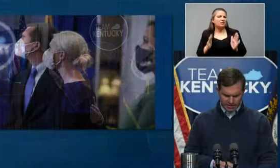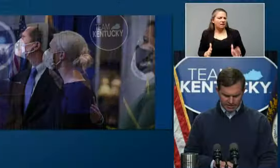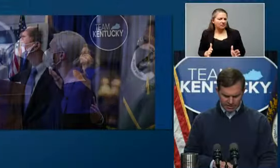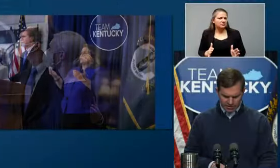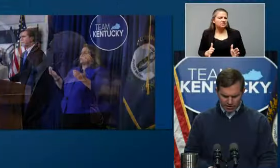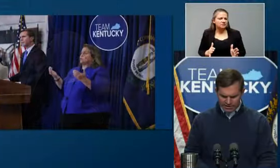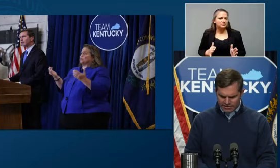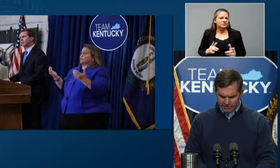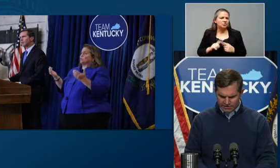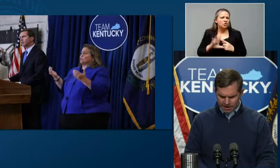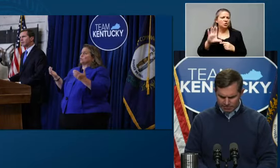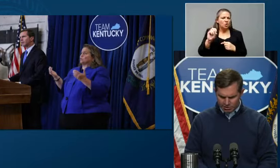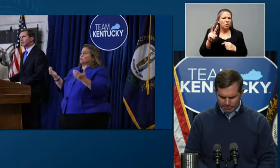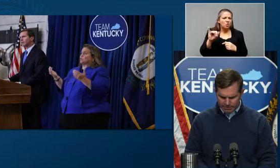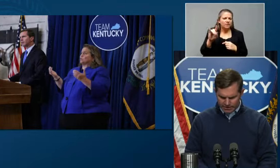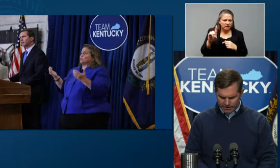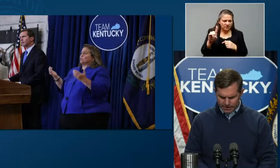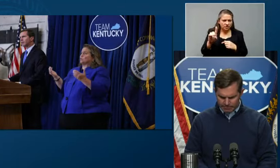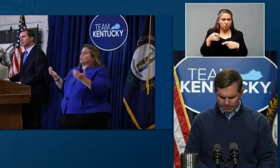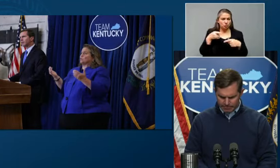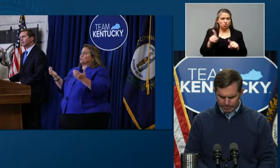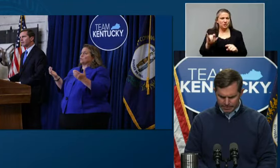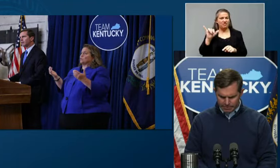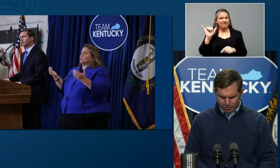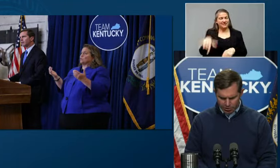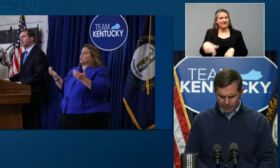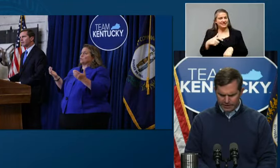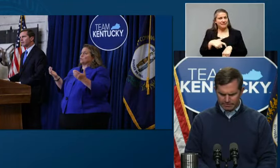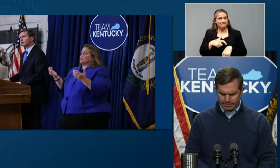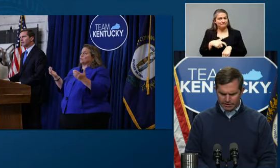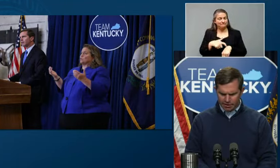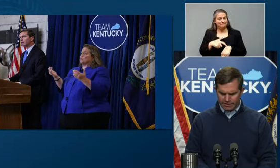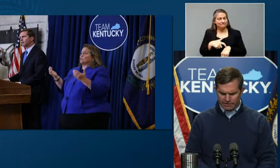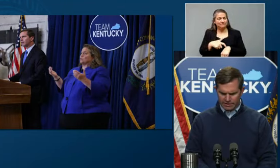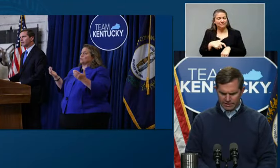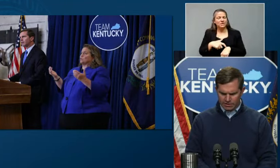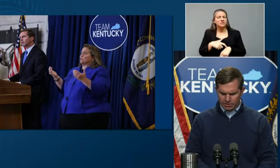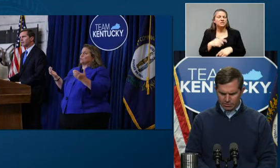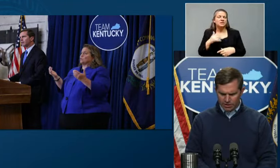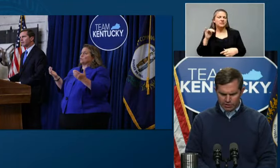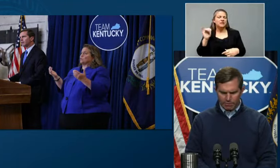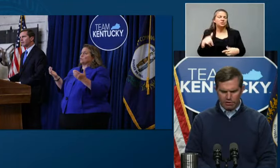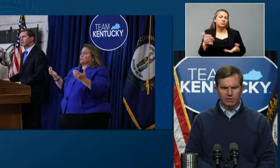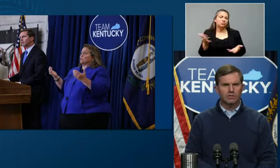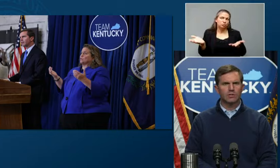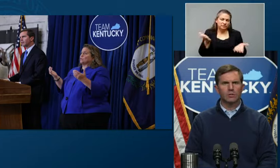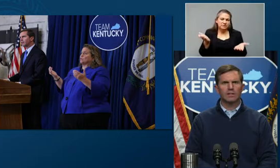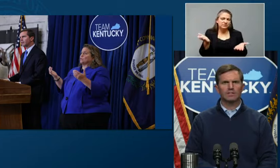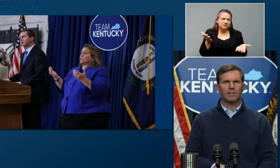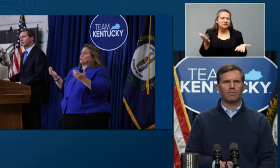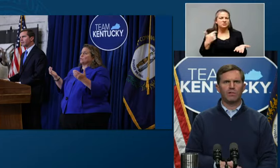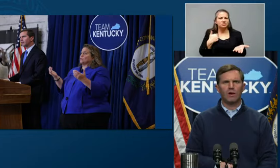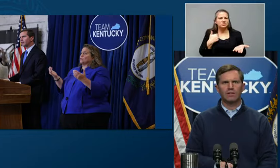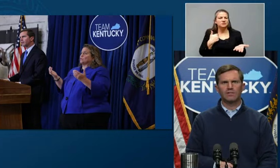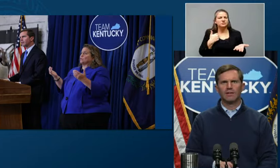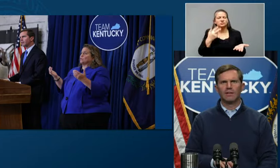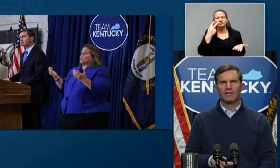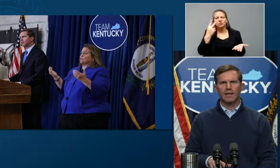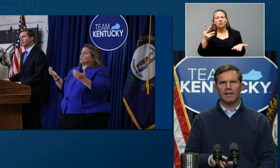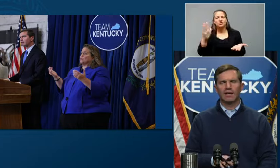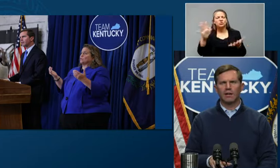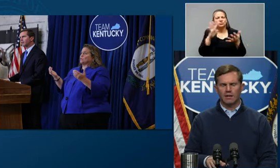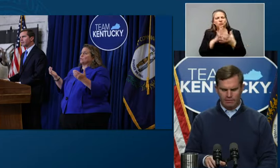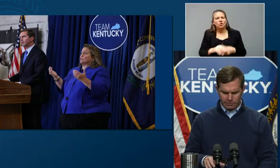COVID-19. During this somber and appropriate service, we heard the personal stories of